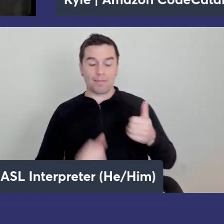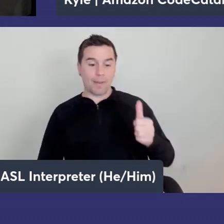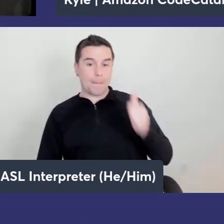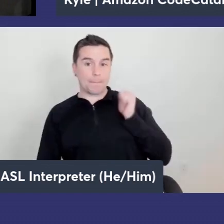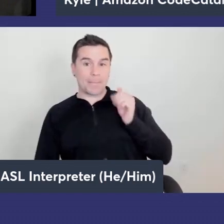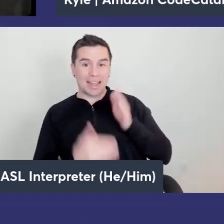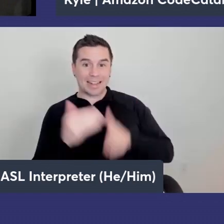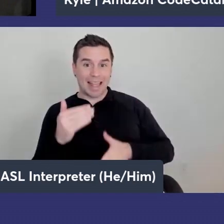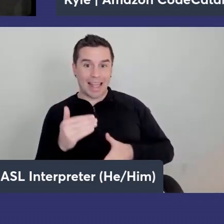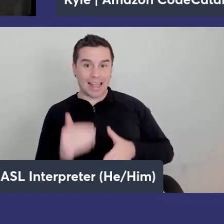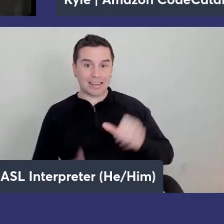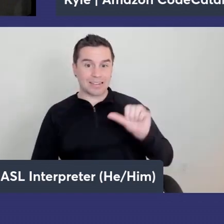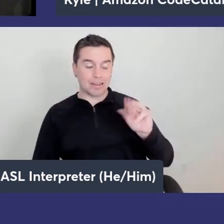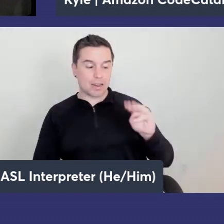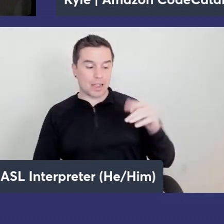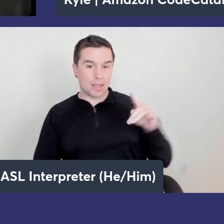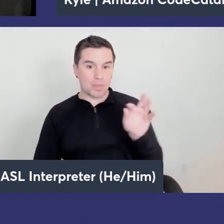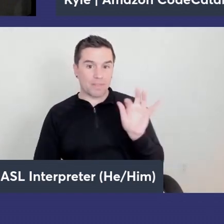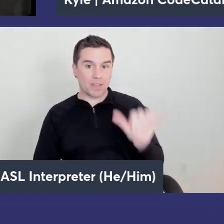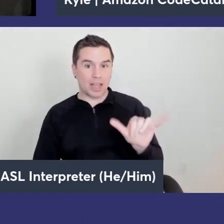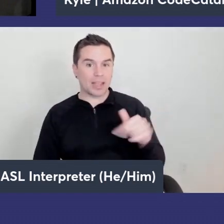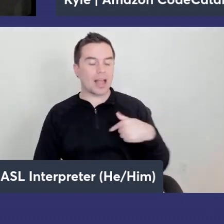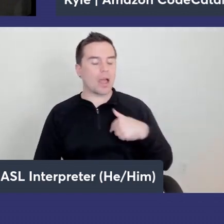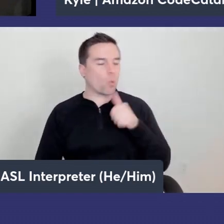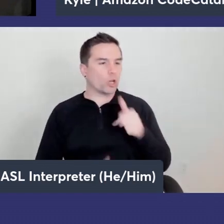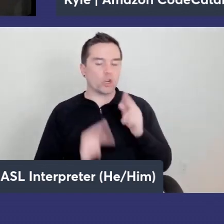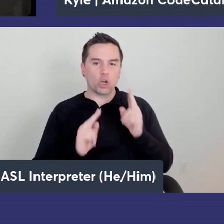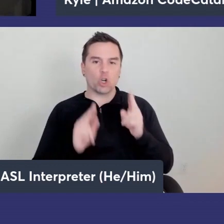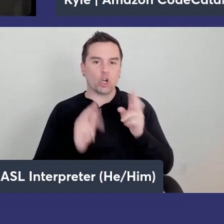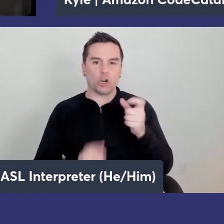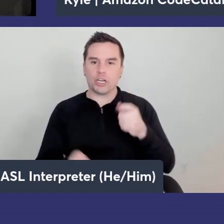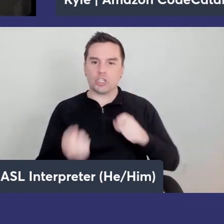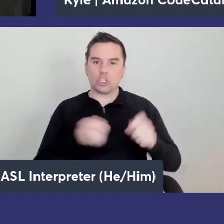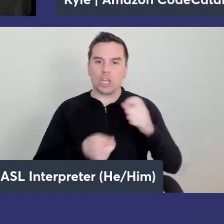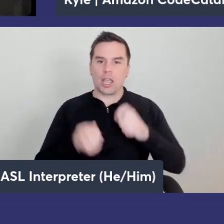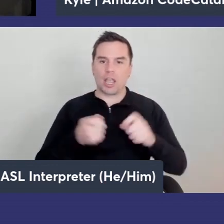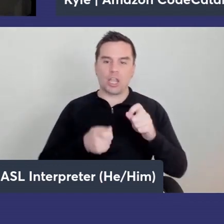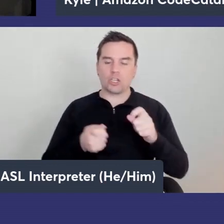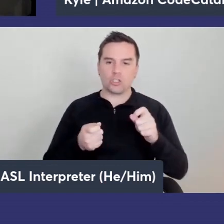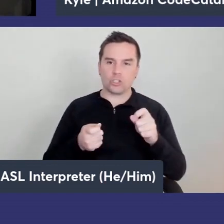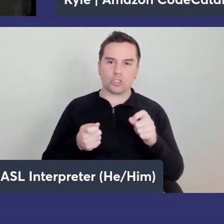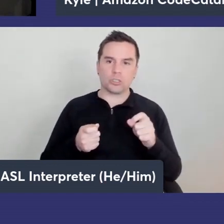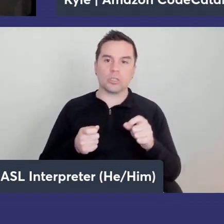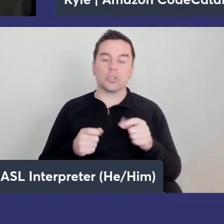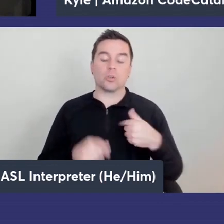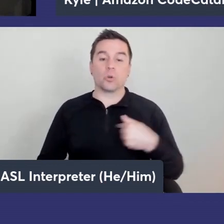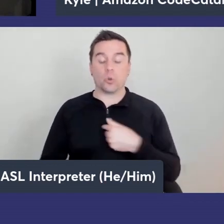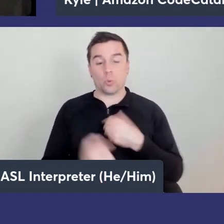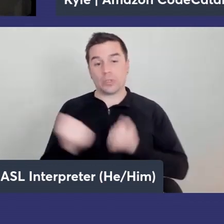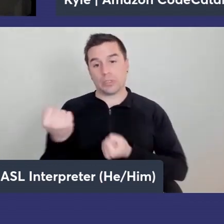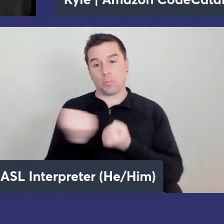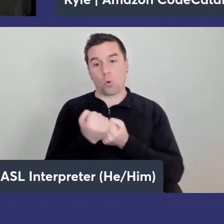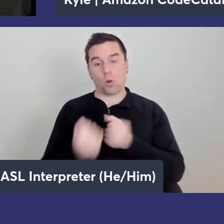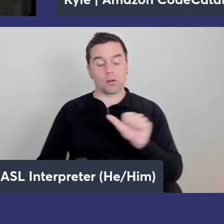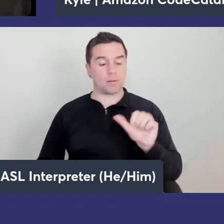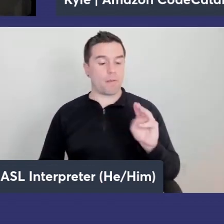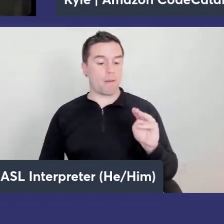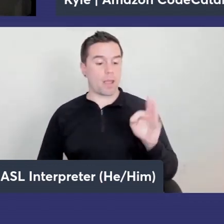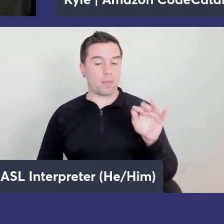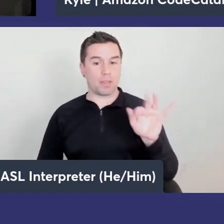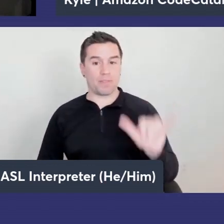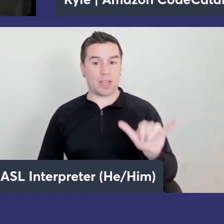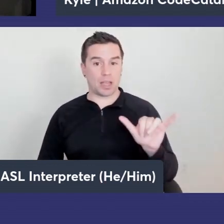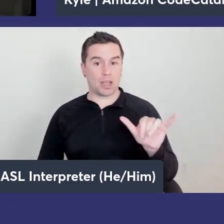rush to change the source provider and everything you're doing to push your React app up. We do support Amplify hosting. So if you start from